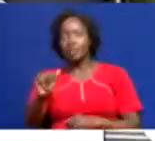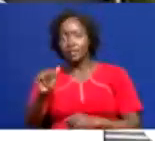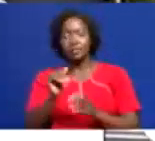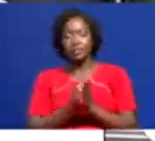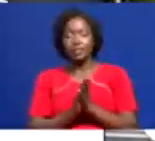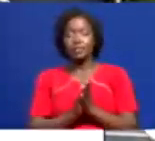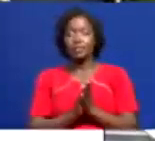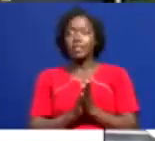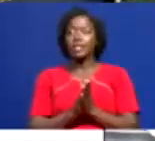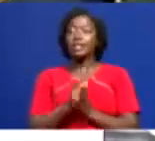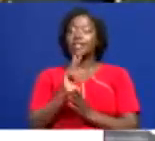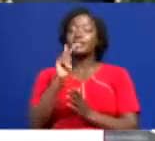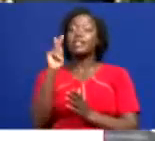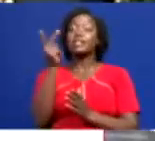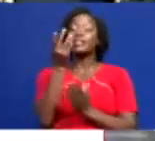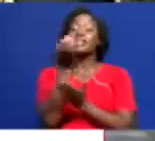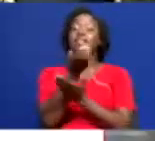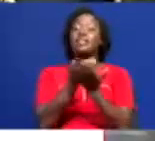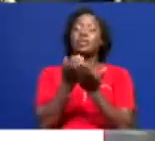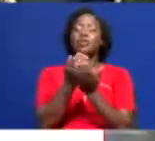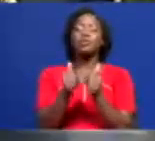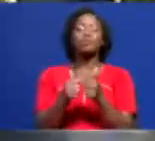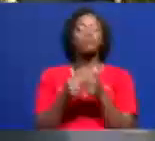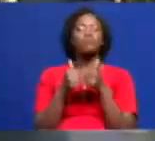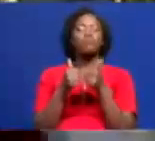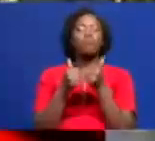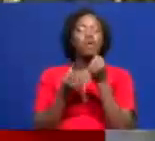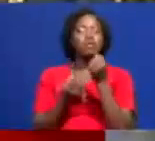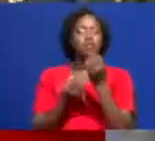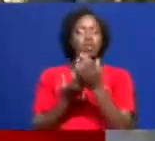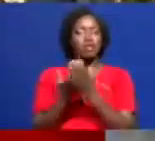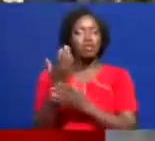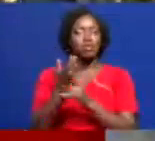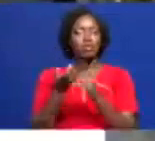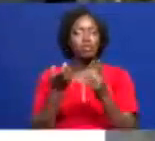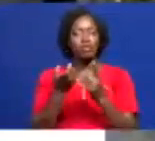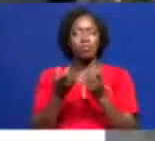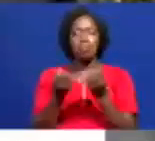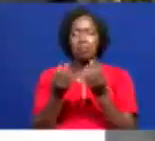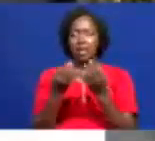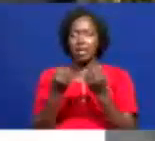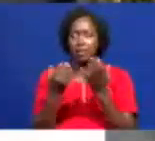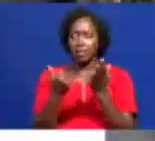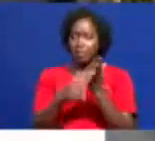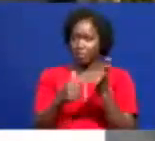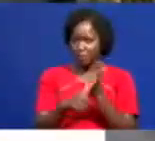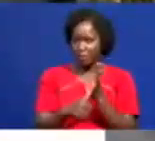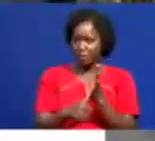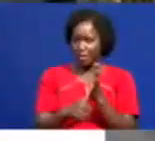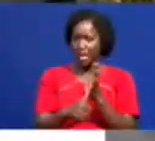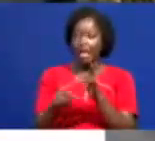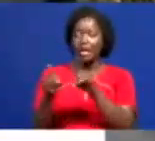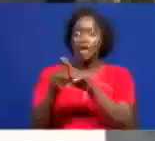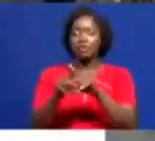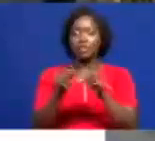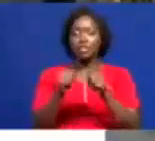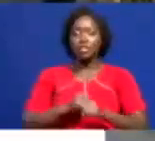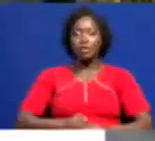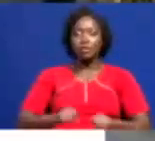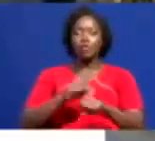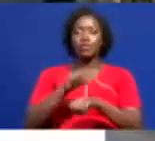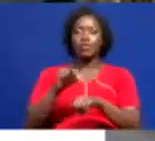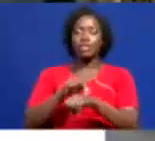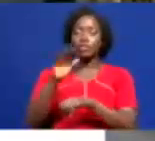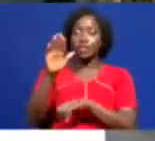The status of the Kenyan economy is stable and recovering from a number of crises. This is according to the chairman of the